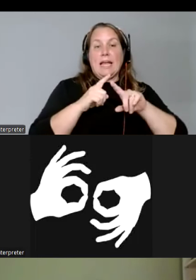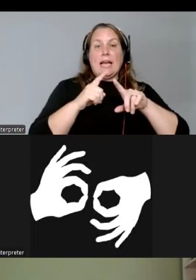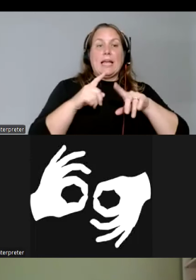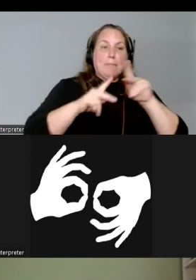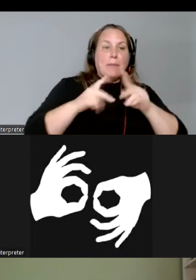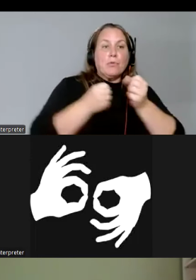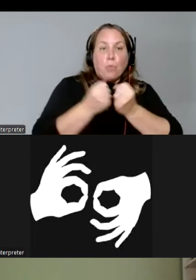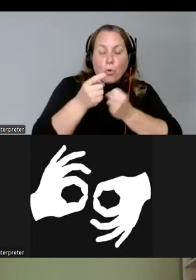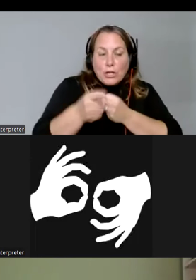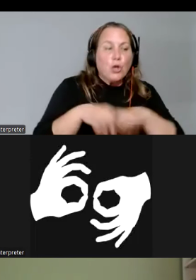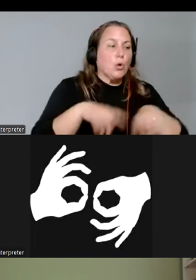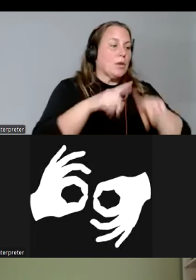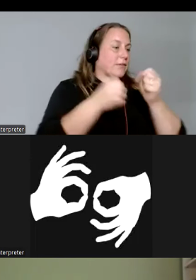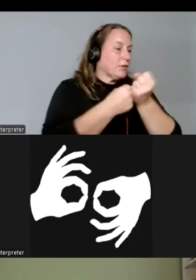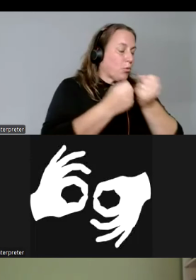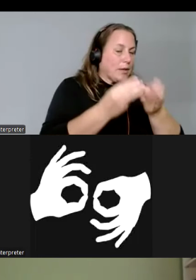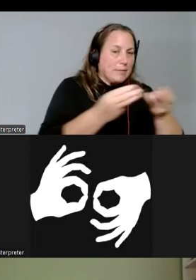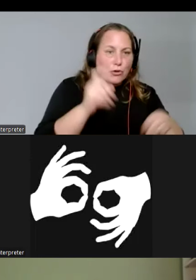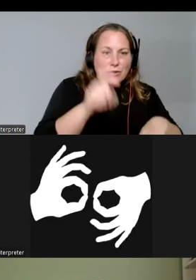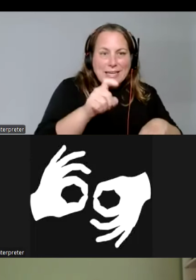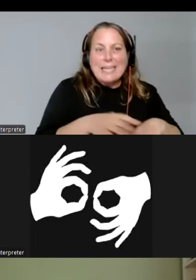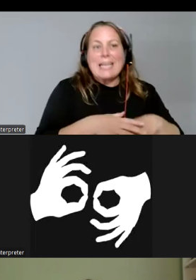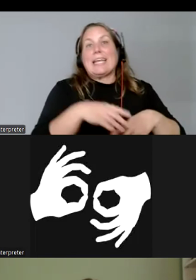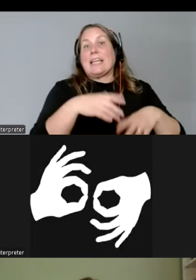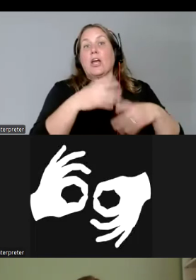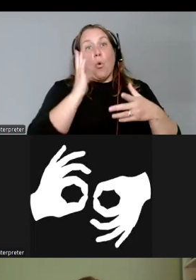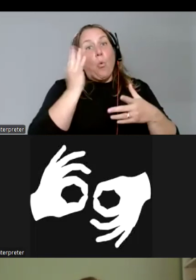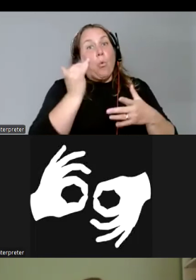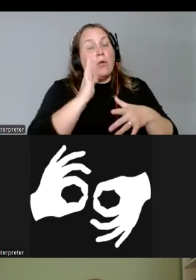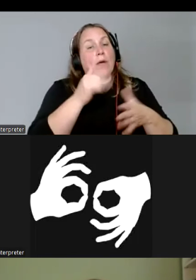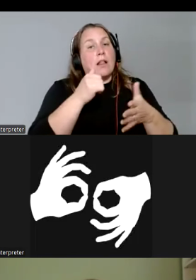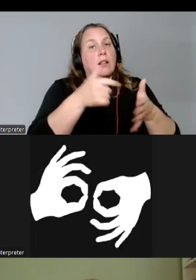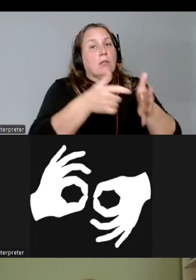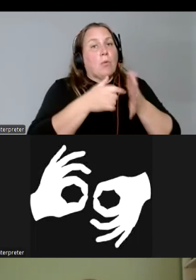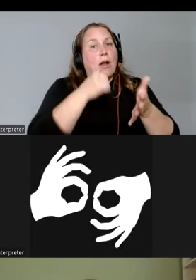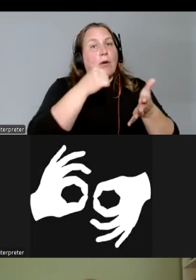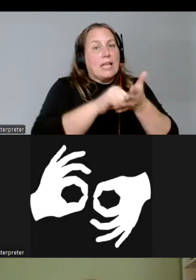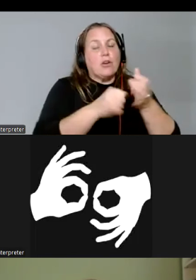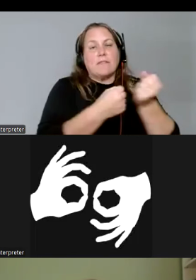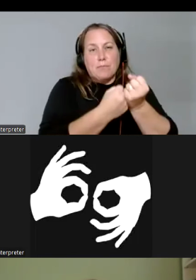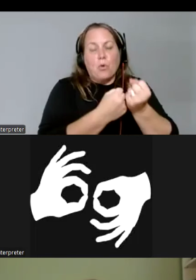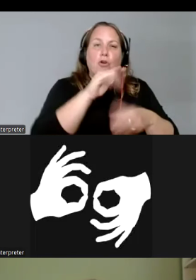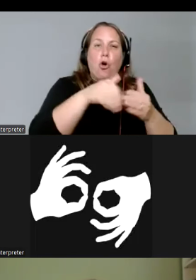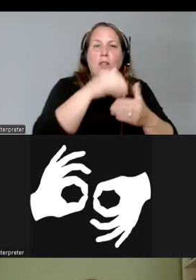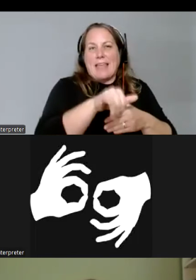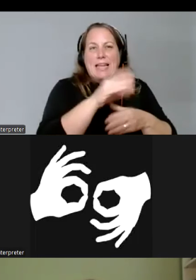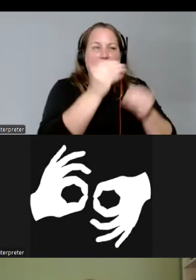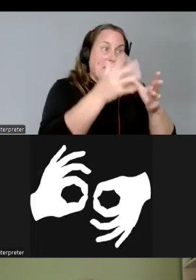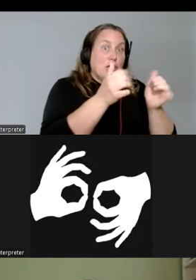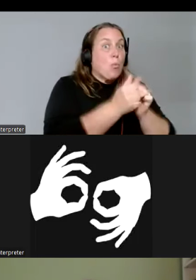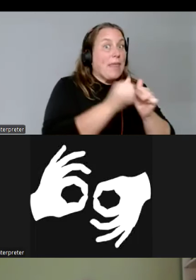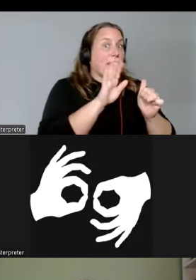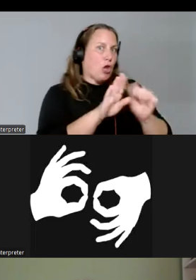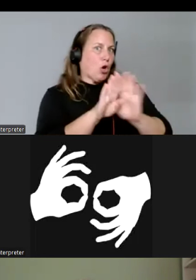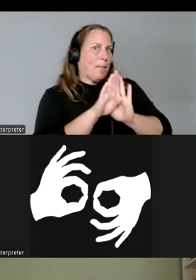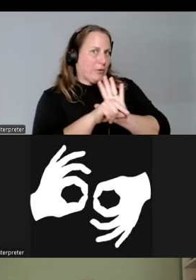So you need to plan to actually let the folks know, that they included and request their bios. Please note that